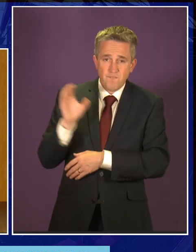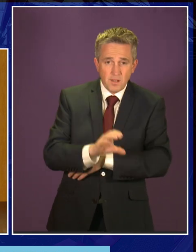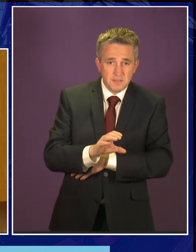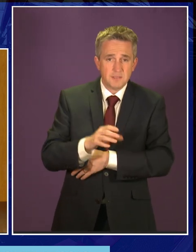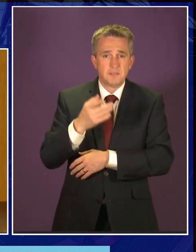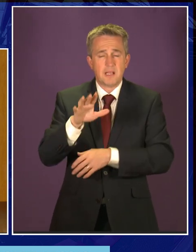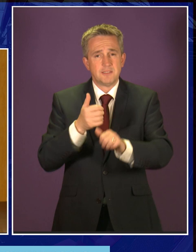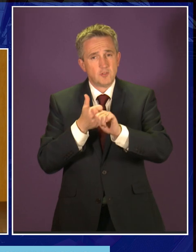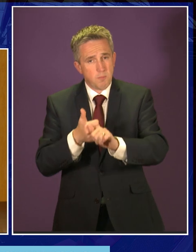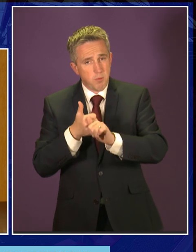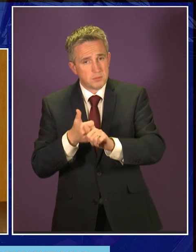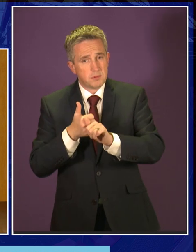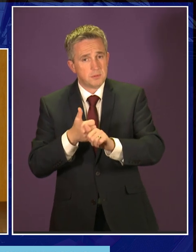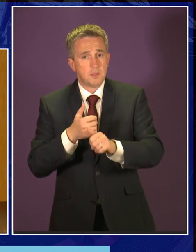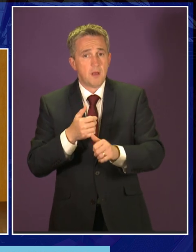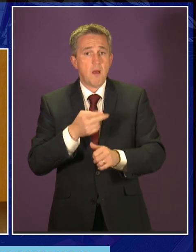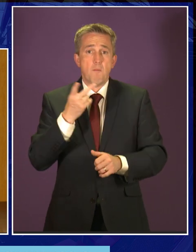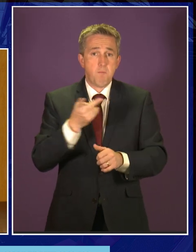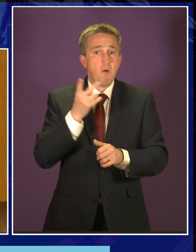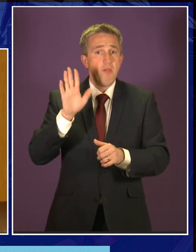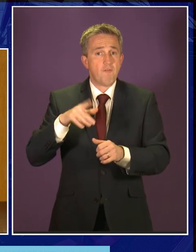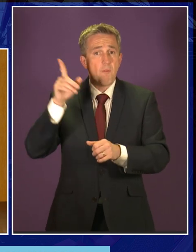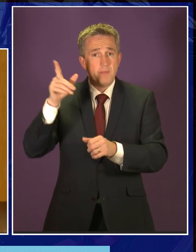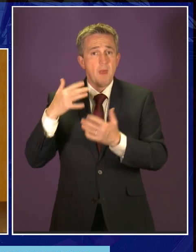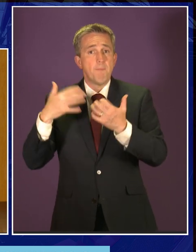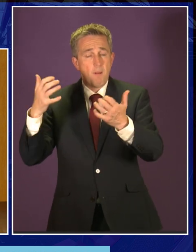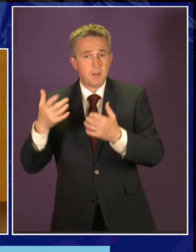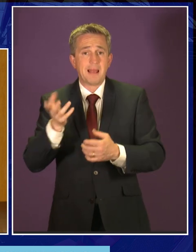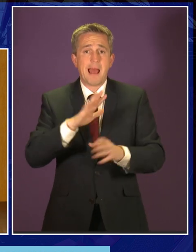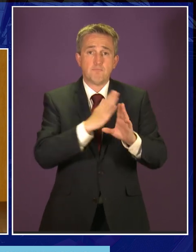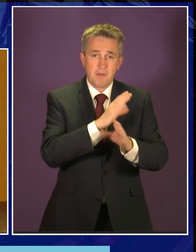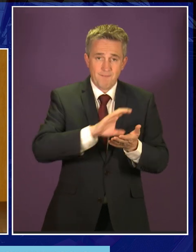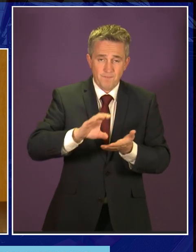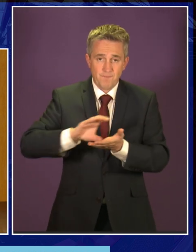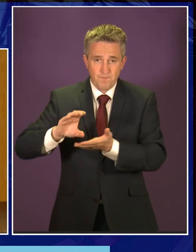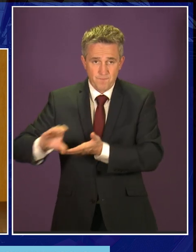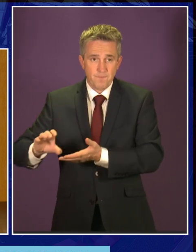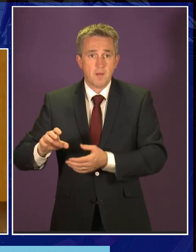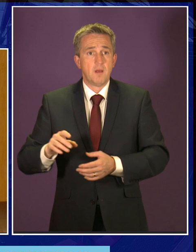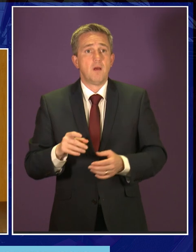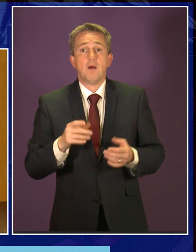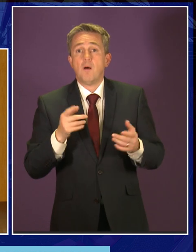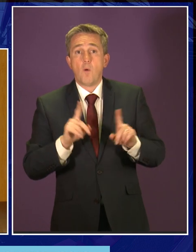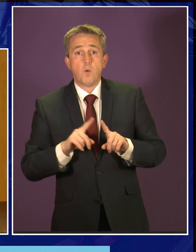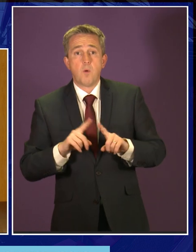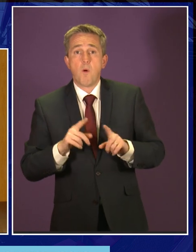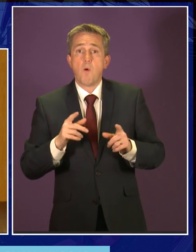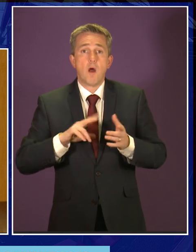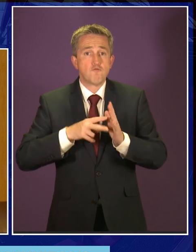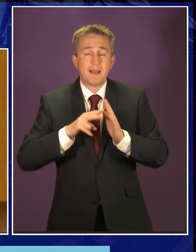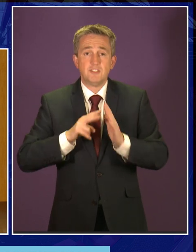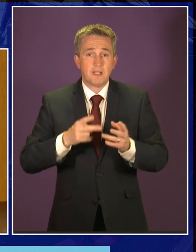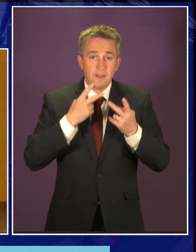and supporters, whether they be public or private. The venues and institutions hosting visits here in Edinburgh and in